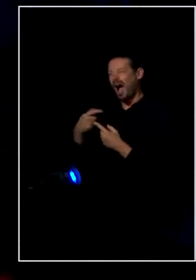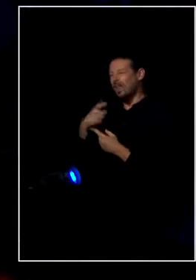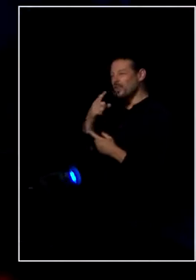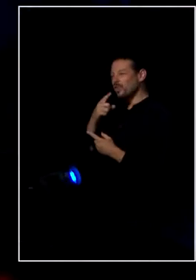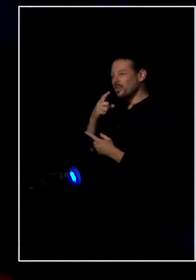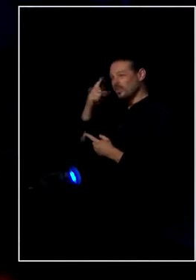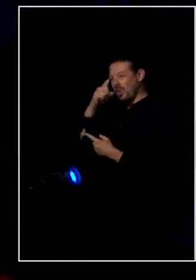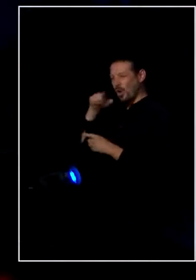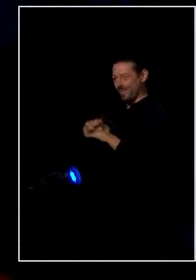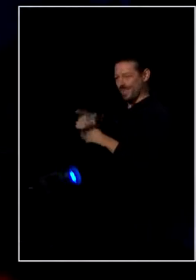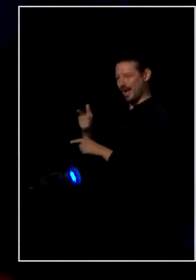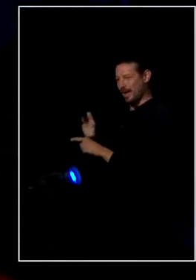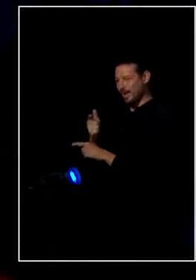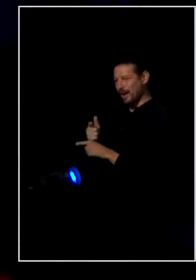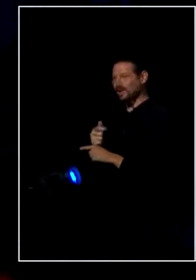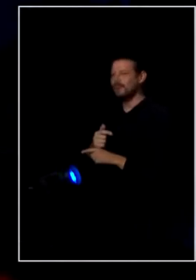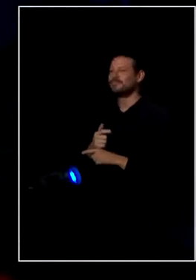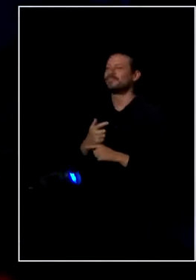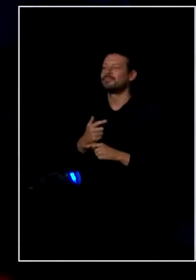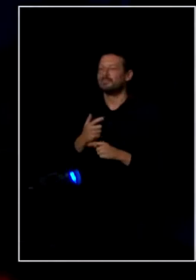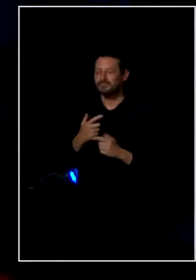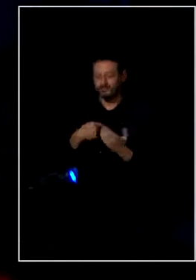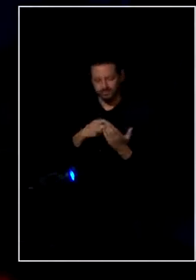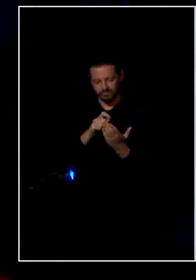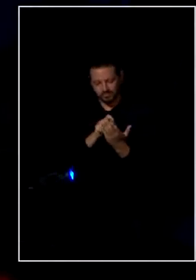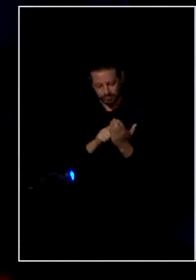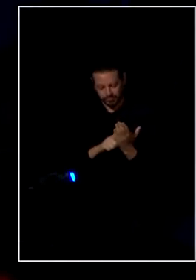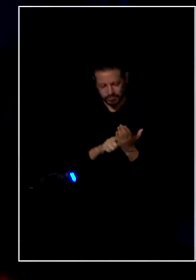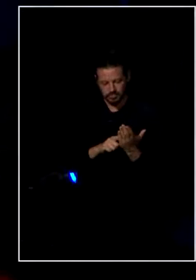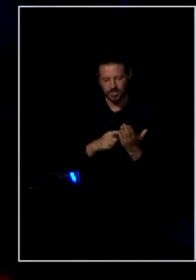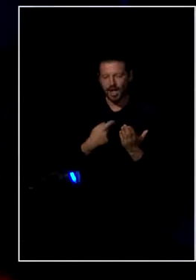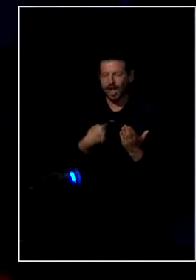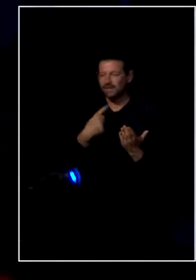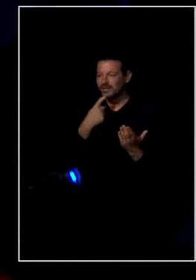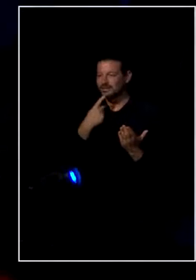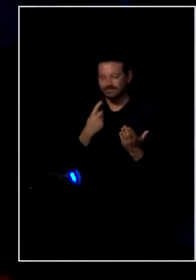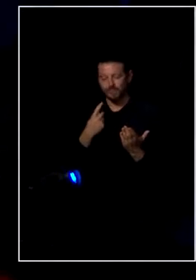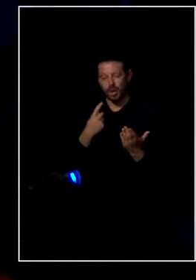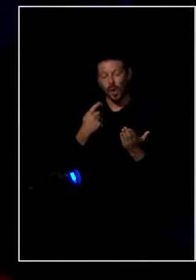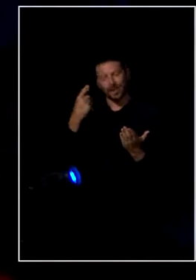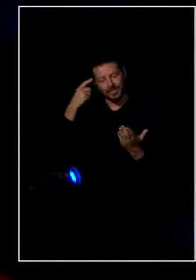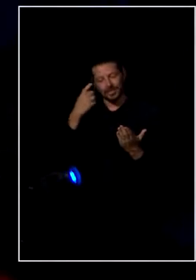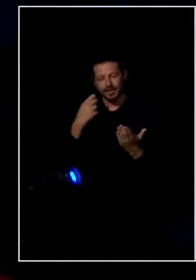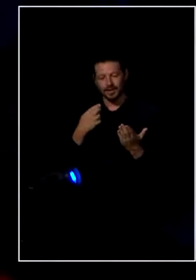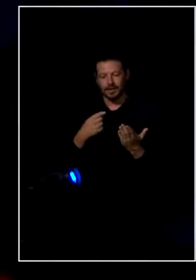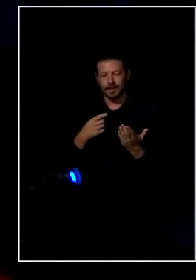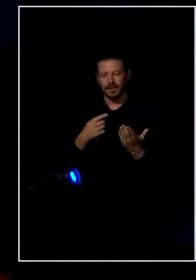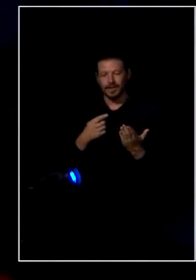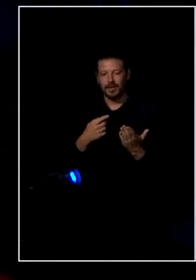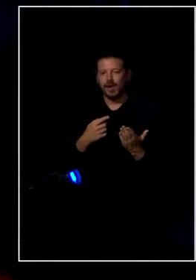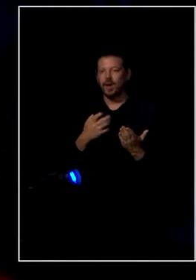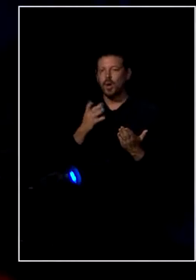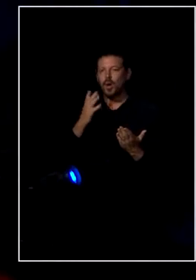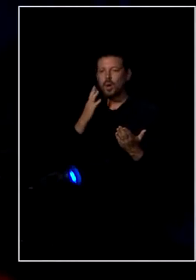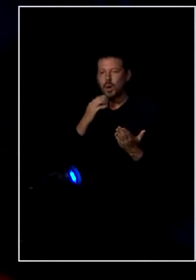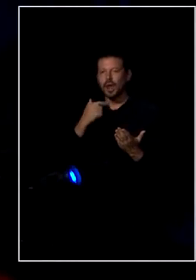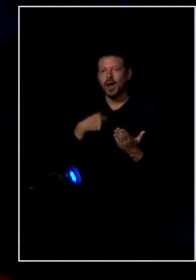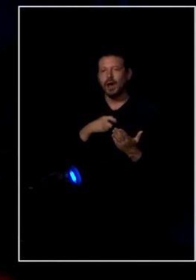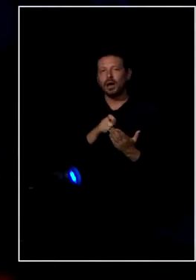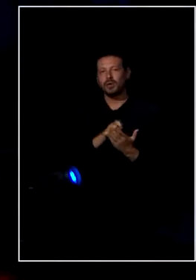And what I wrote in my little notebook was that the thing is that when I was writing